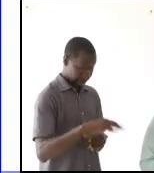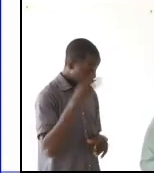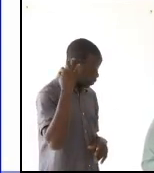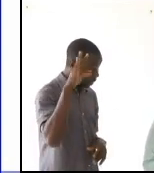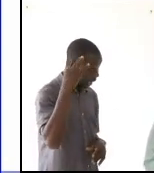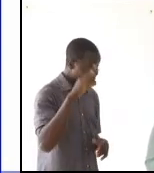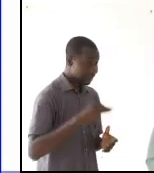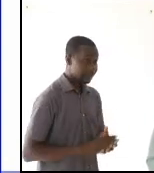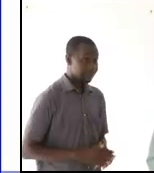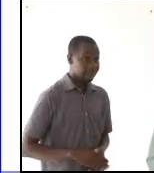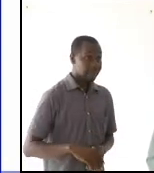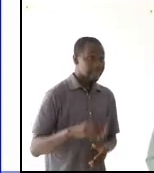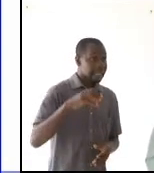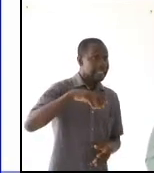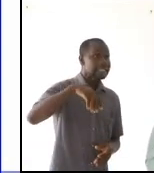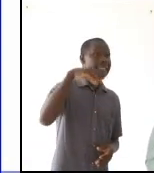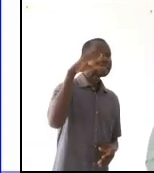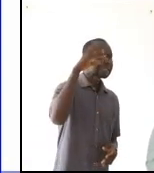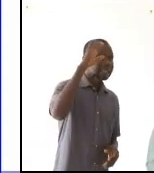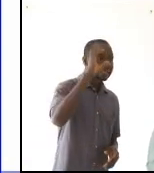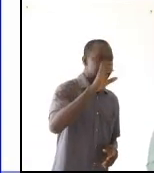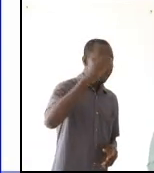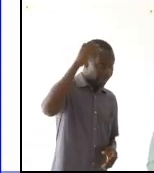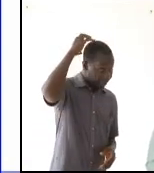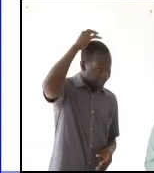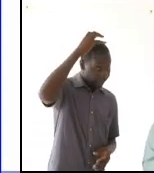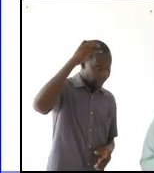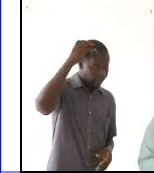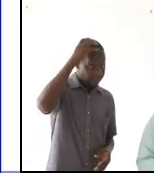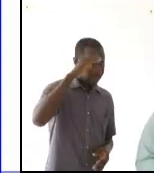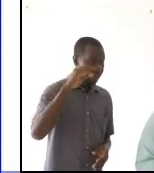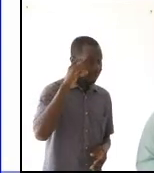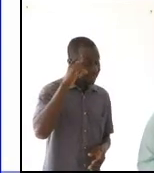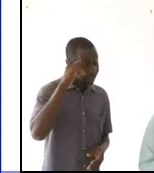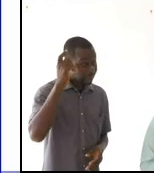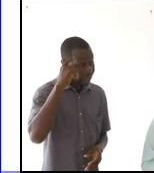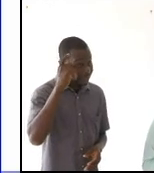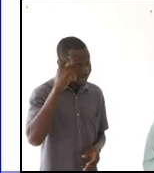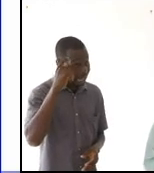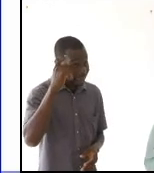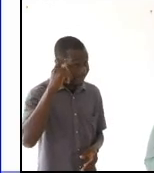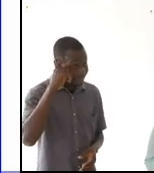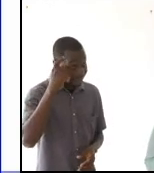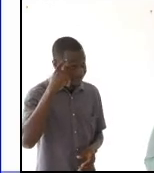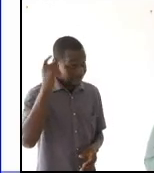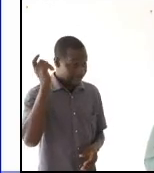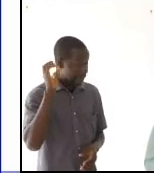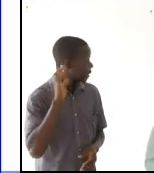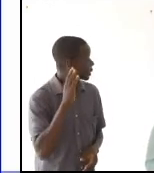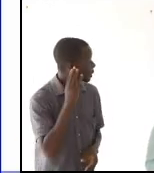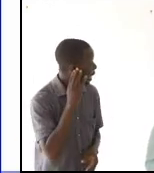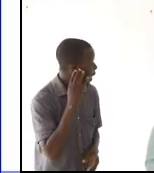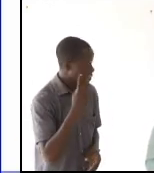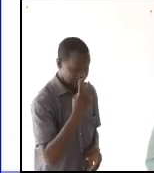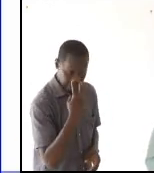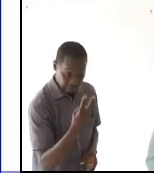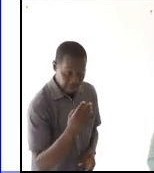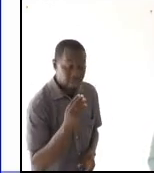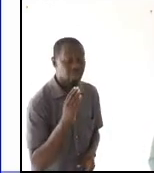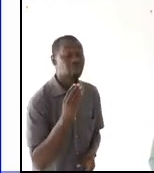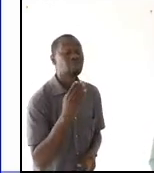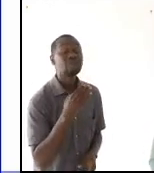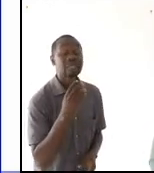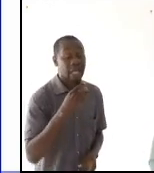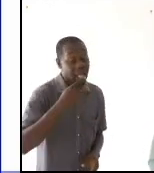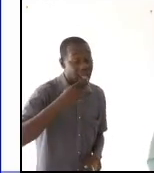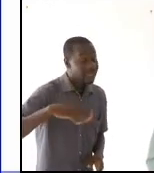learn. The cerebrum, that controls the sense organs, your sight, your hearing, your smell, your